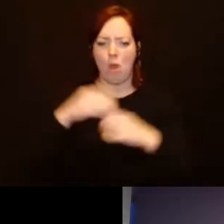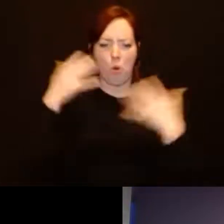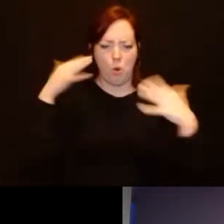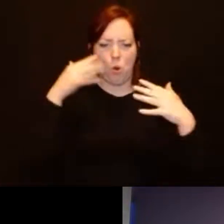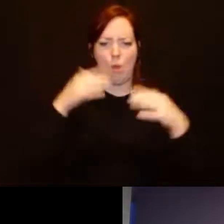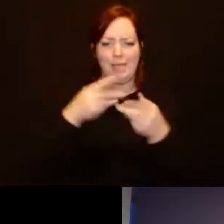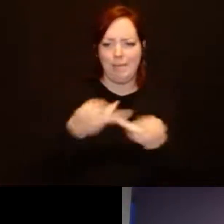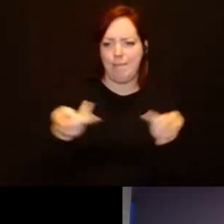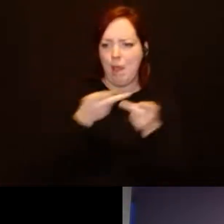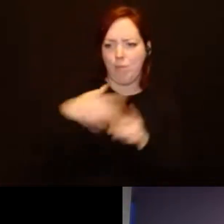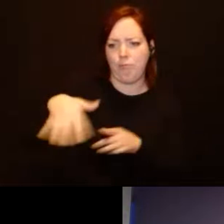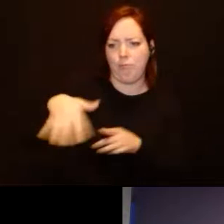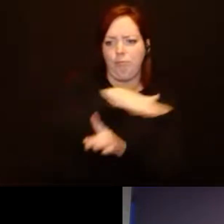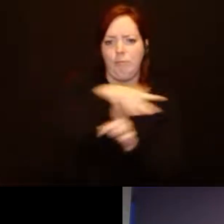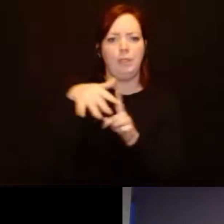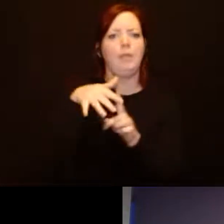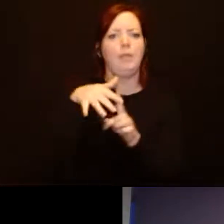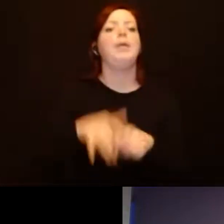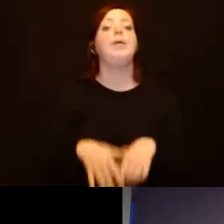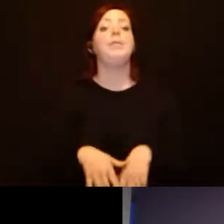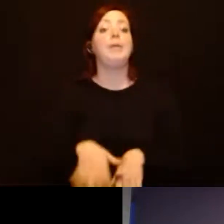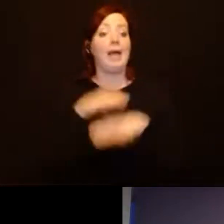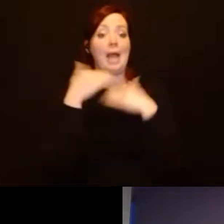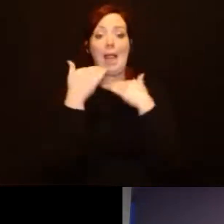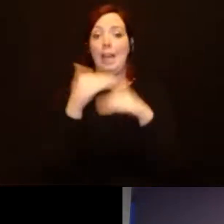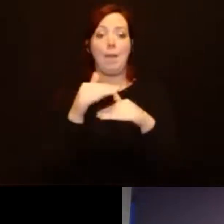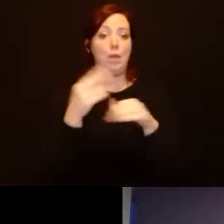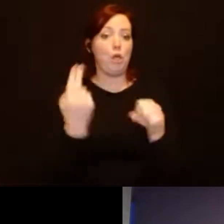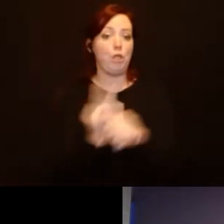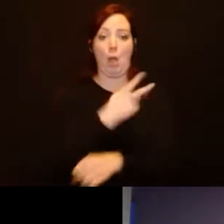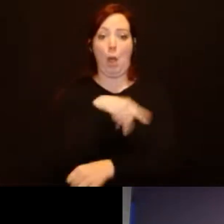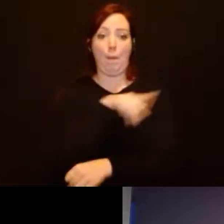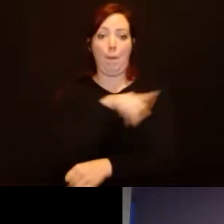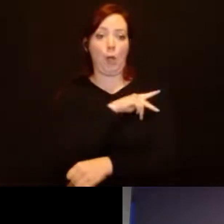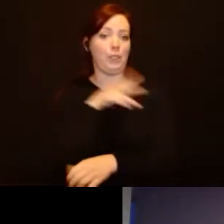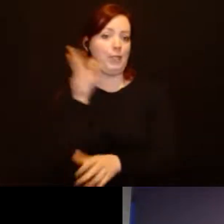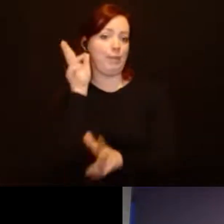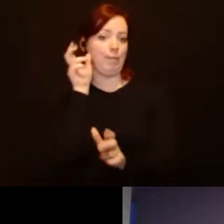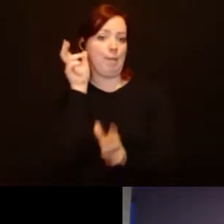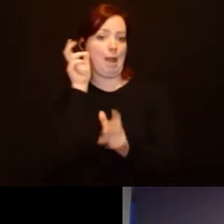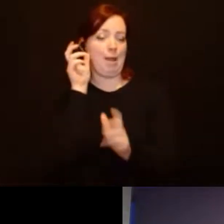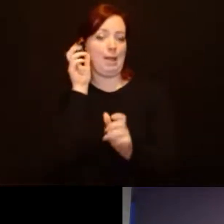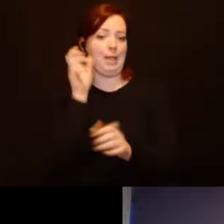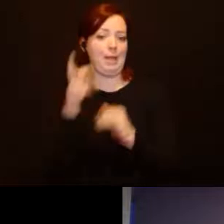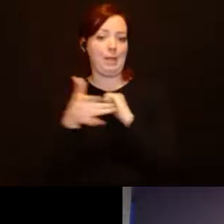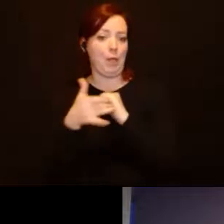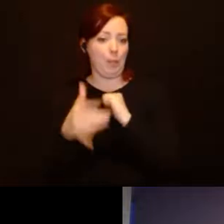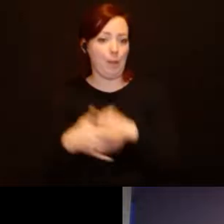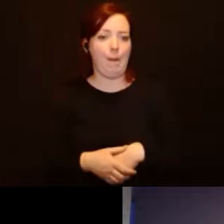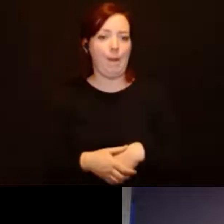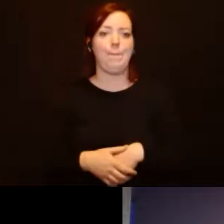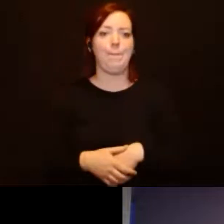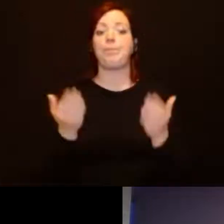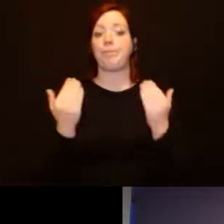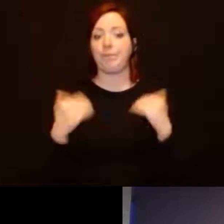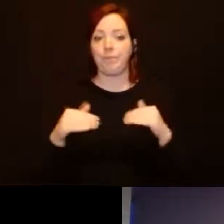limit daily use of personal audio devices. Monitor safe listening levels. And then